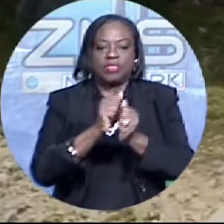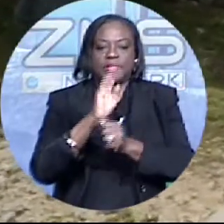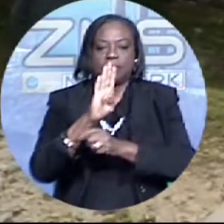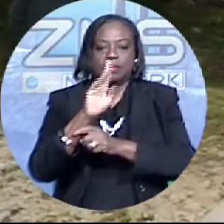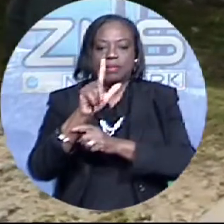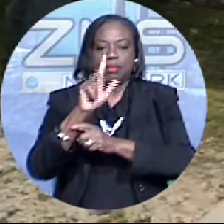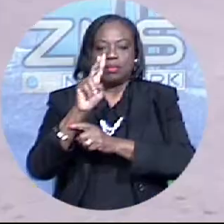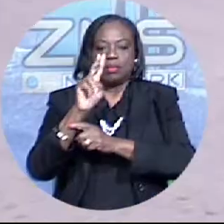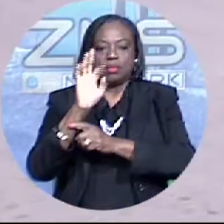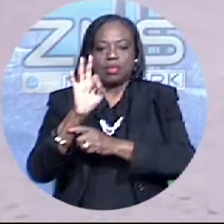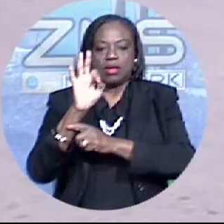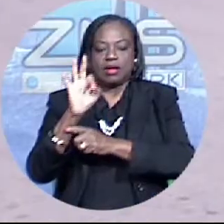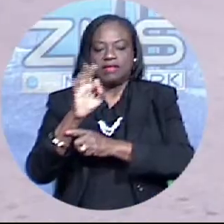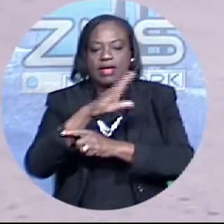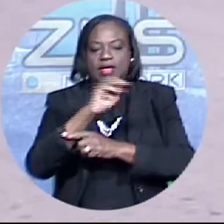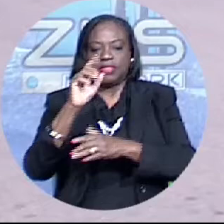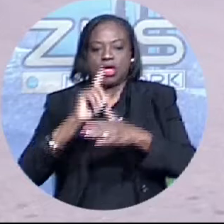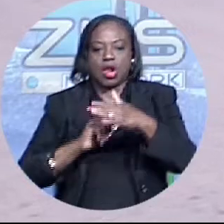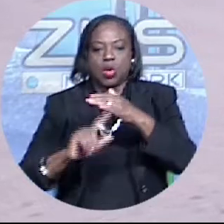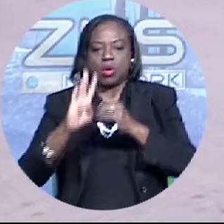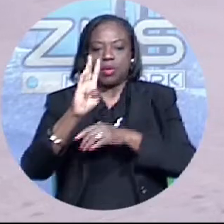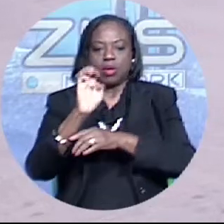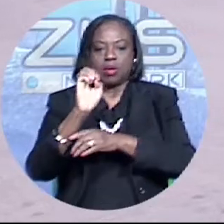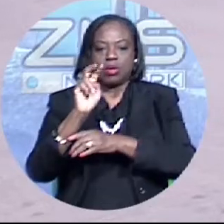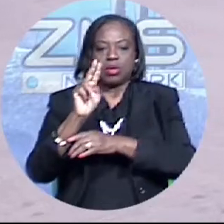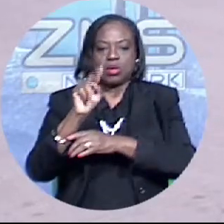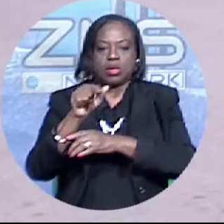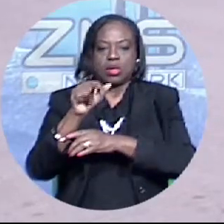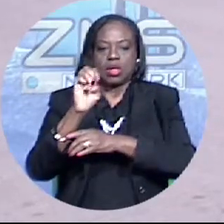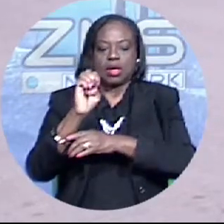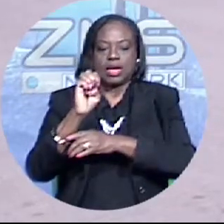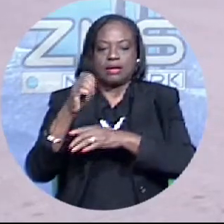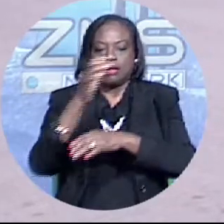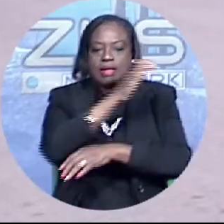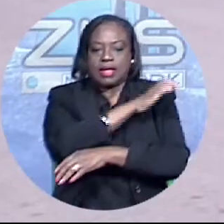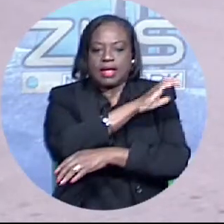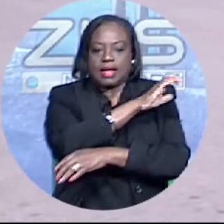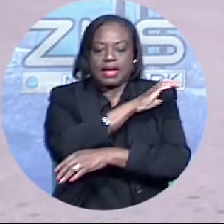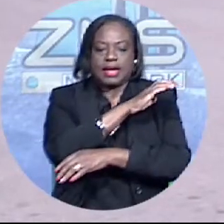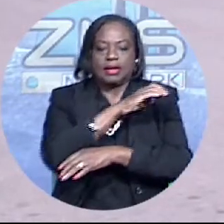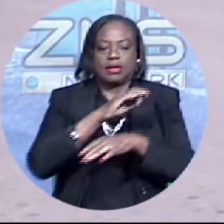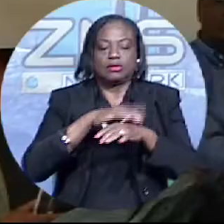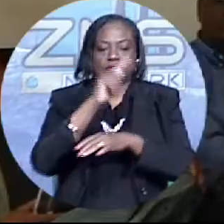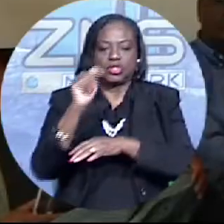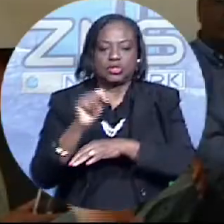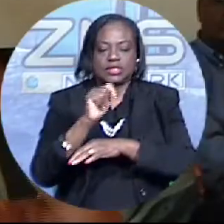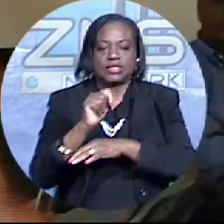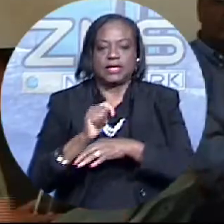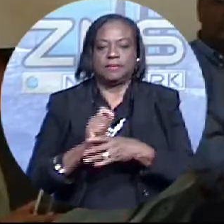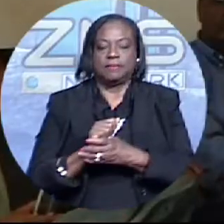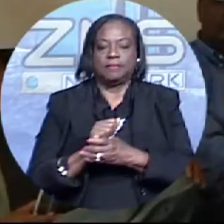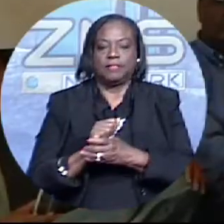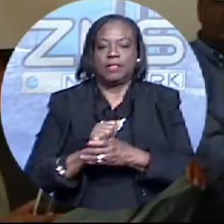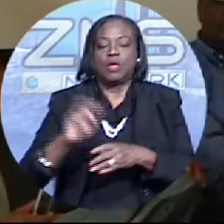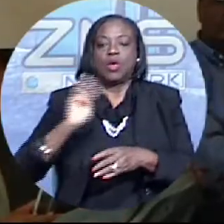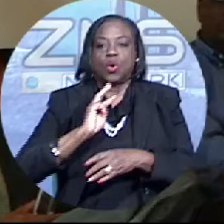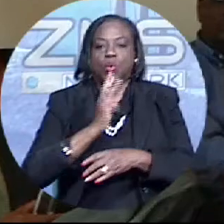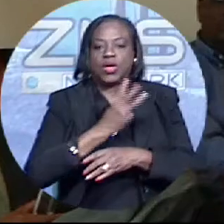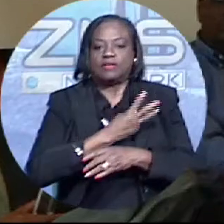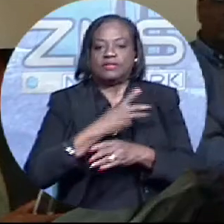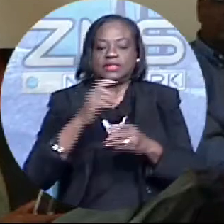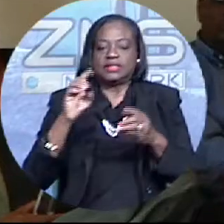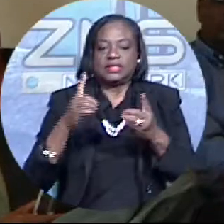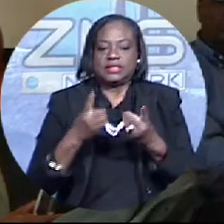Community Clinic, and the Hatchet Bay Community Clinic Tuesday, and Darville says work will begin within 2 weeks. We've done an extensive amount of